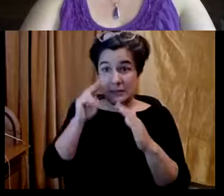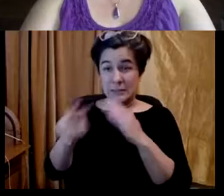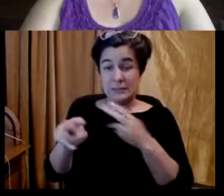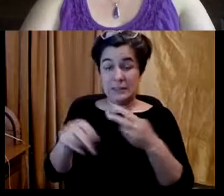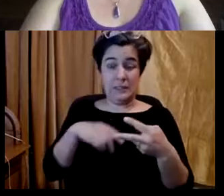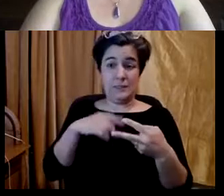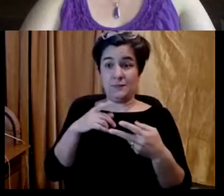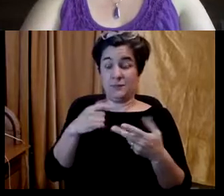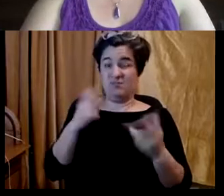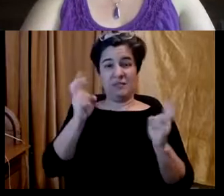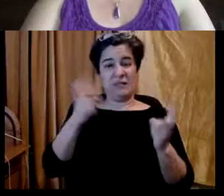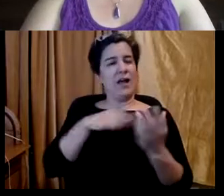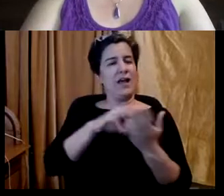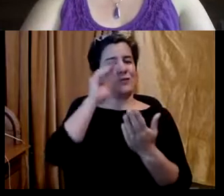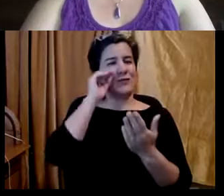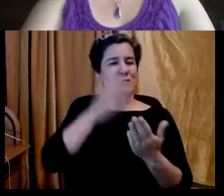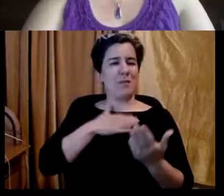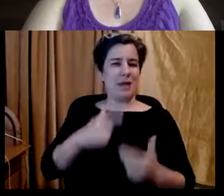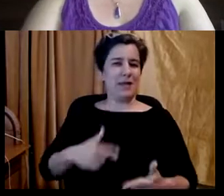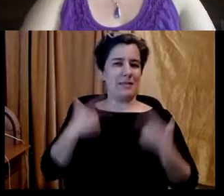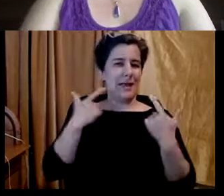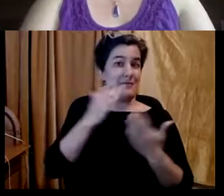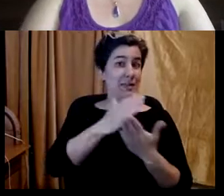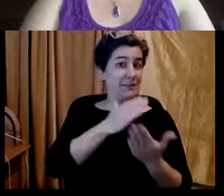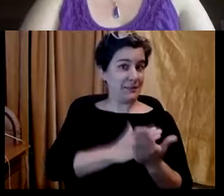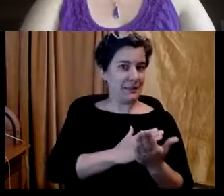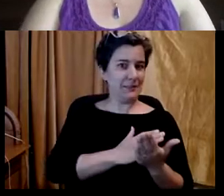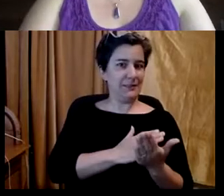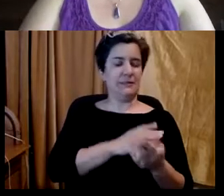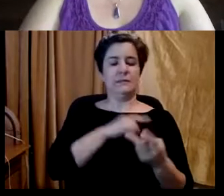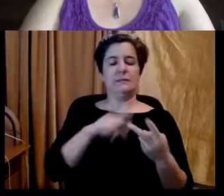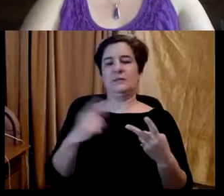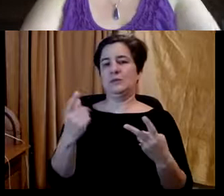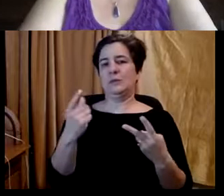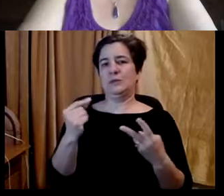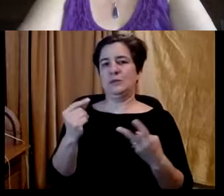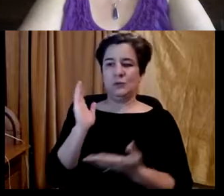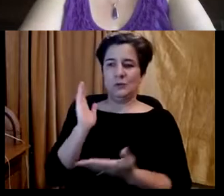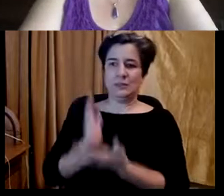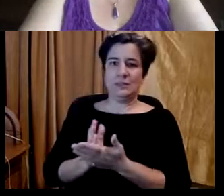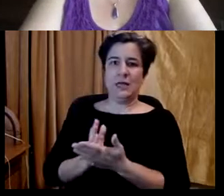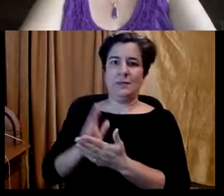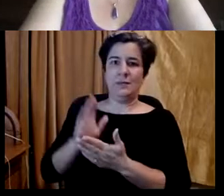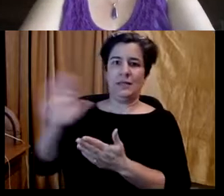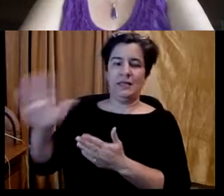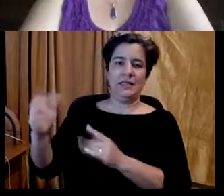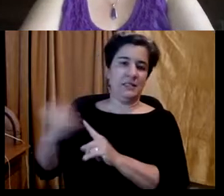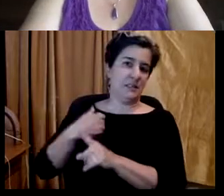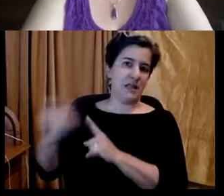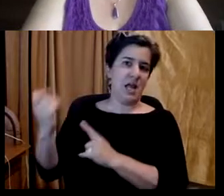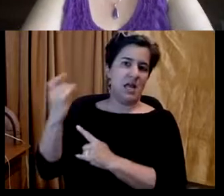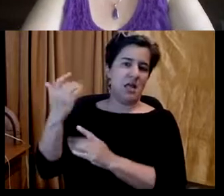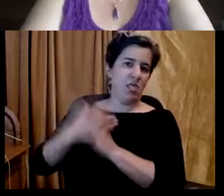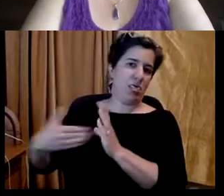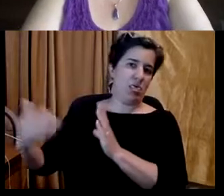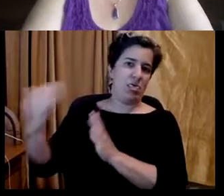things? Have I learned my lesson? And what can I do to stop the narcissistic attacks constantly?